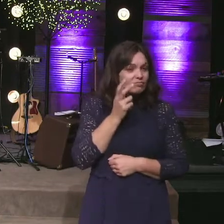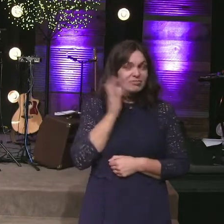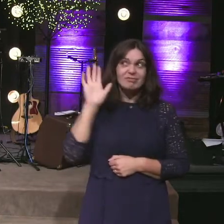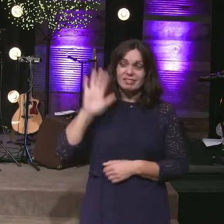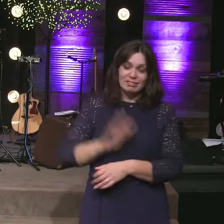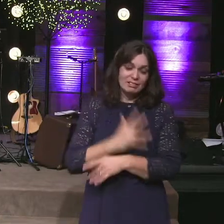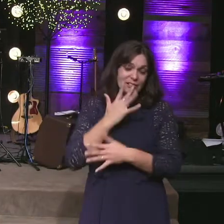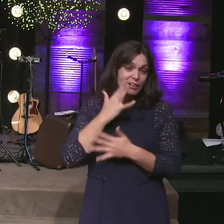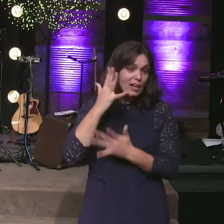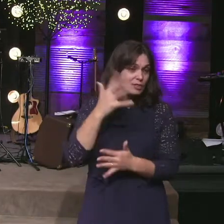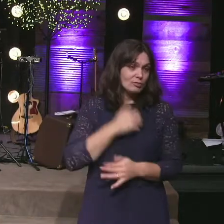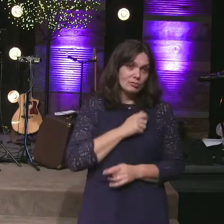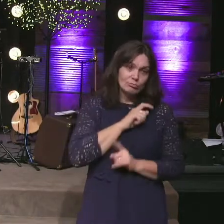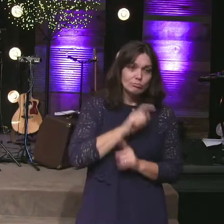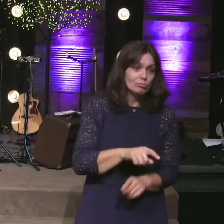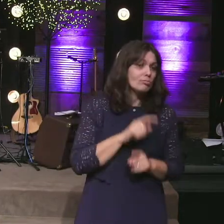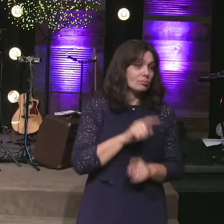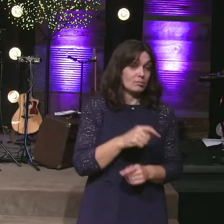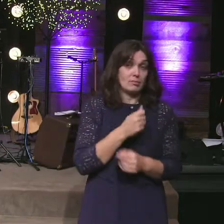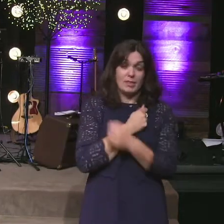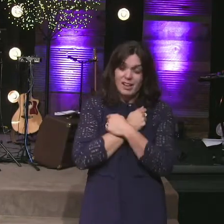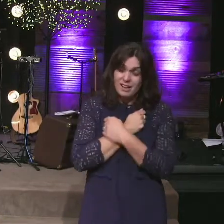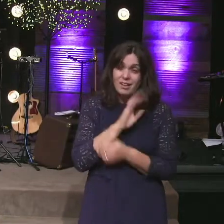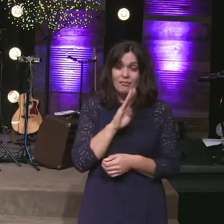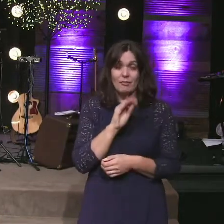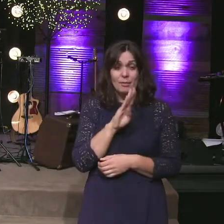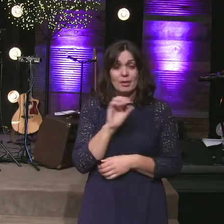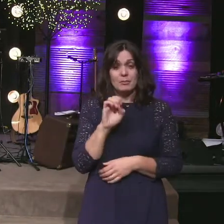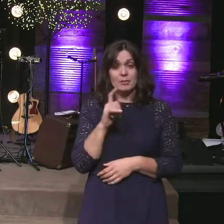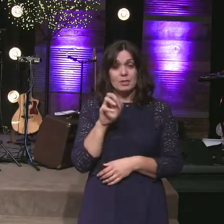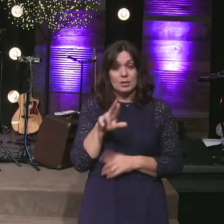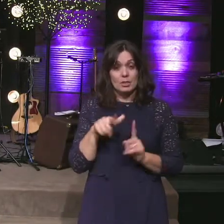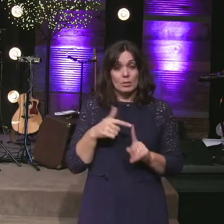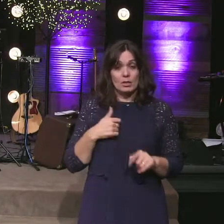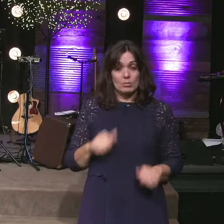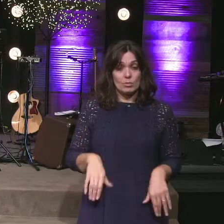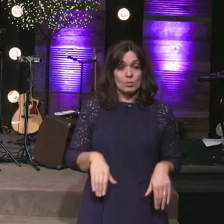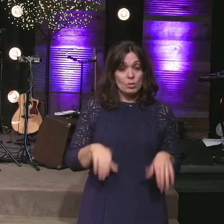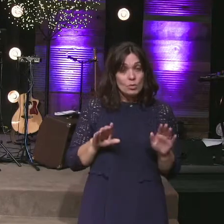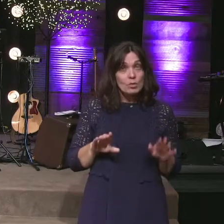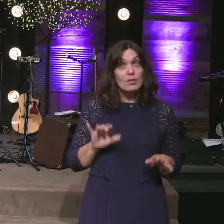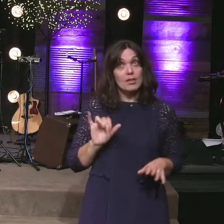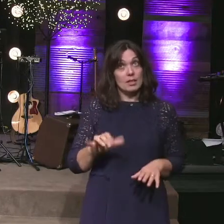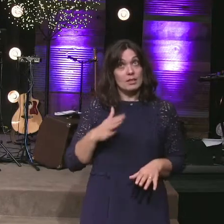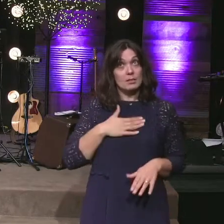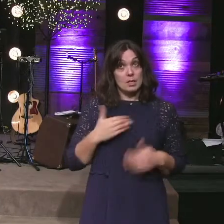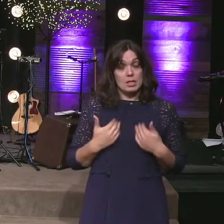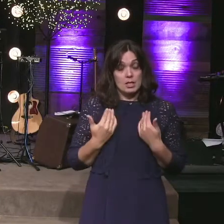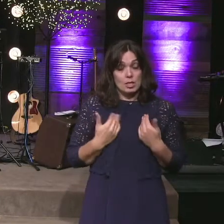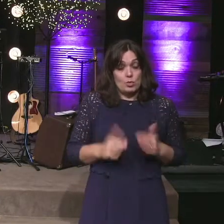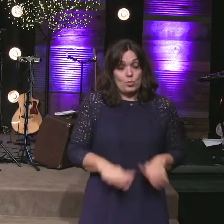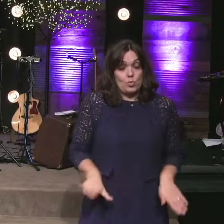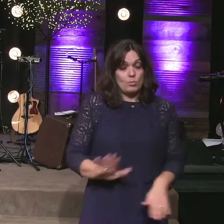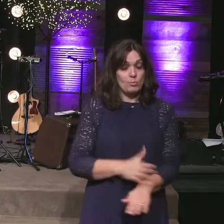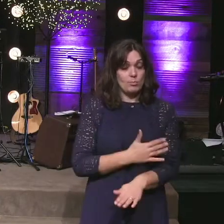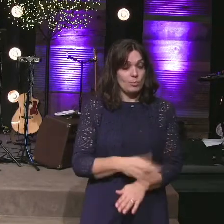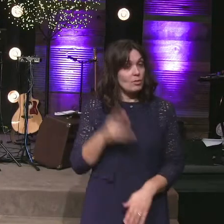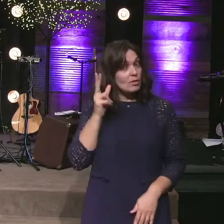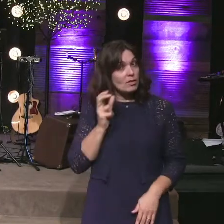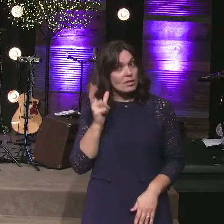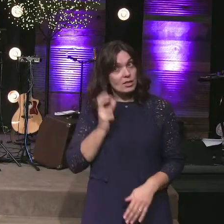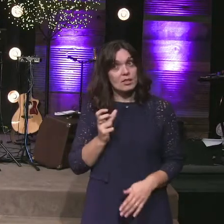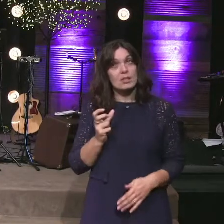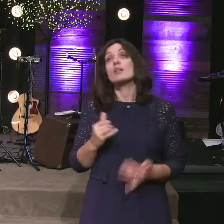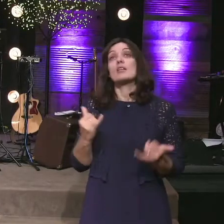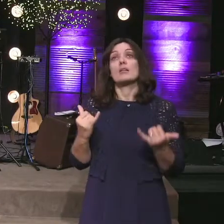concerts, and, you know, I loved Bob Seger growing up. These were the songs of my youth. And now they're